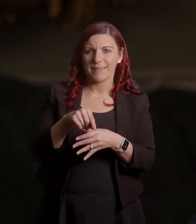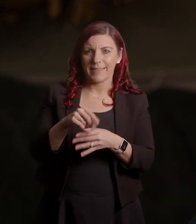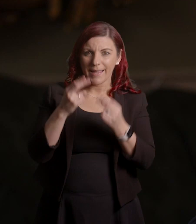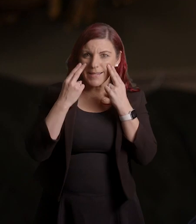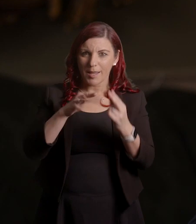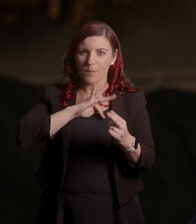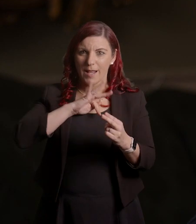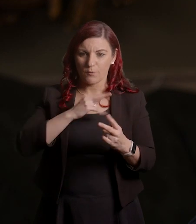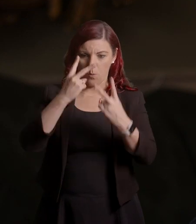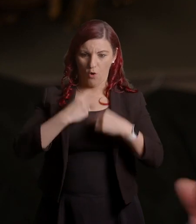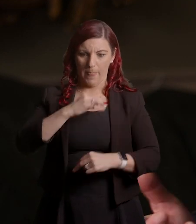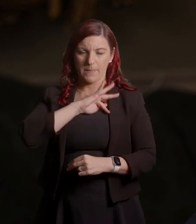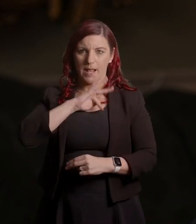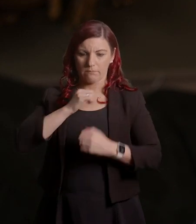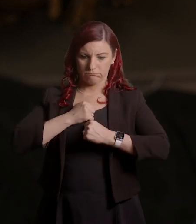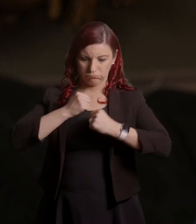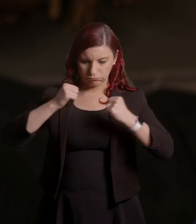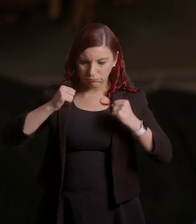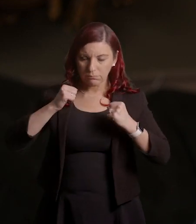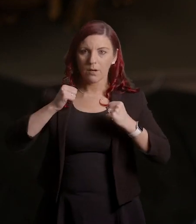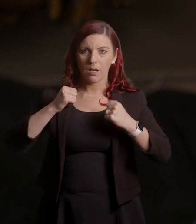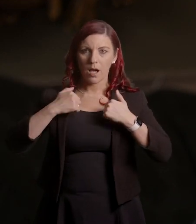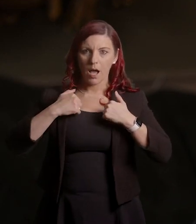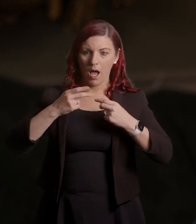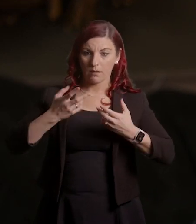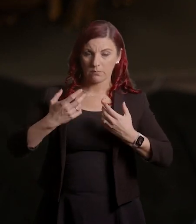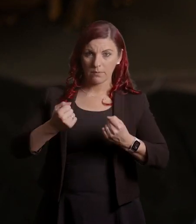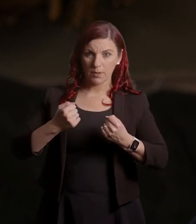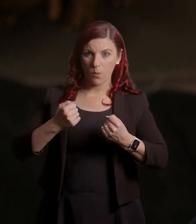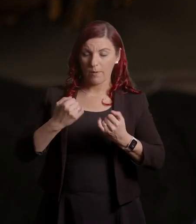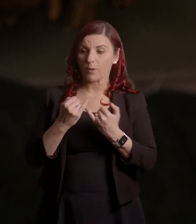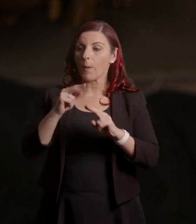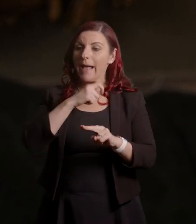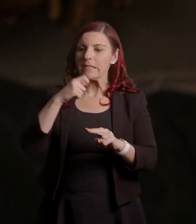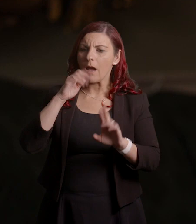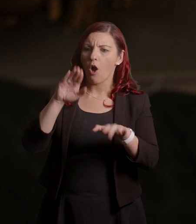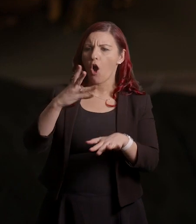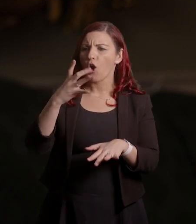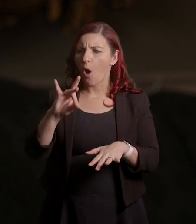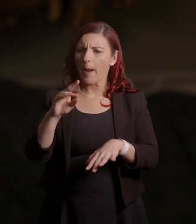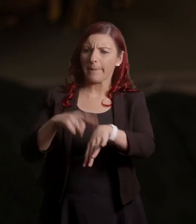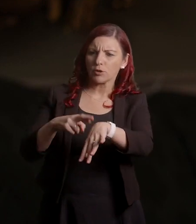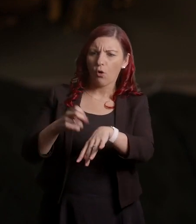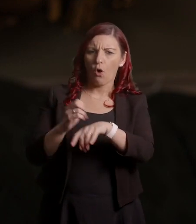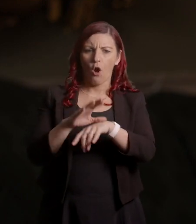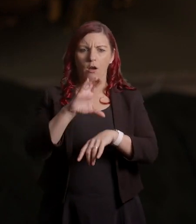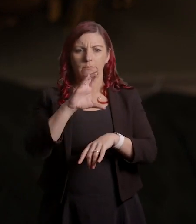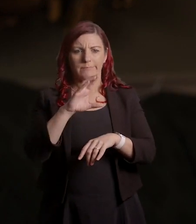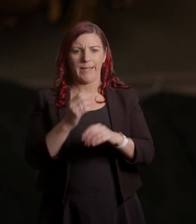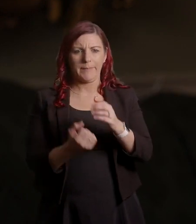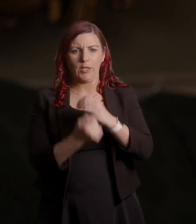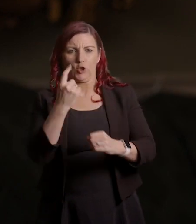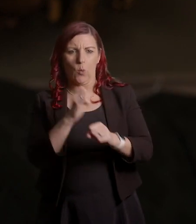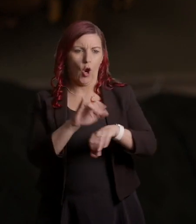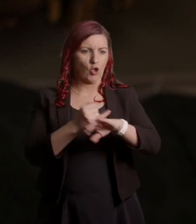to address was themselves. That even though you could put it down to Cork, or you could put it down to Croke Park,